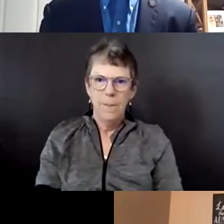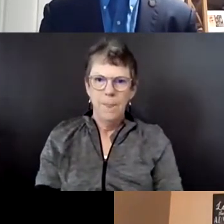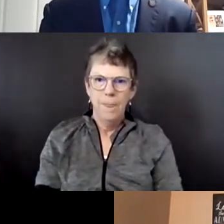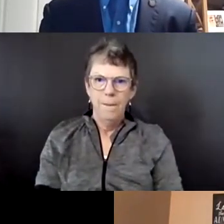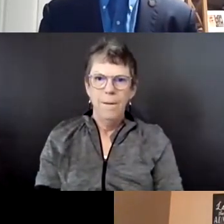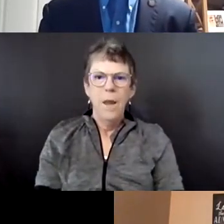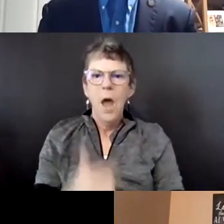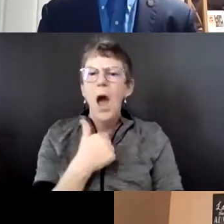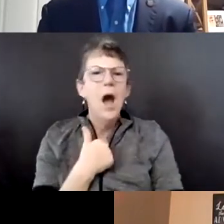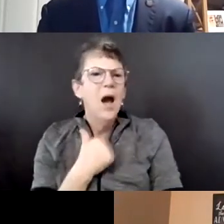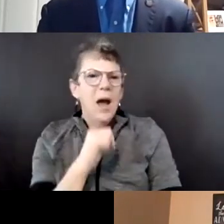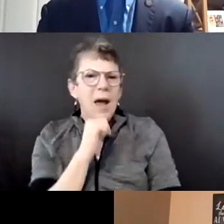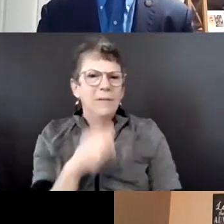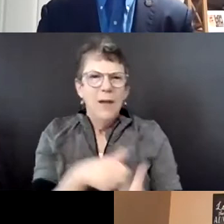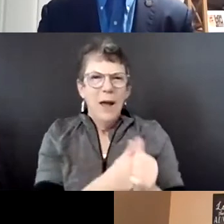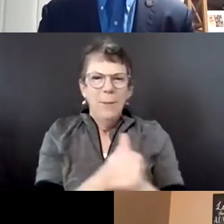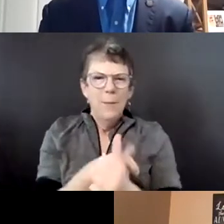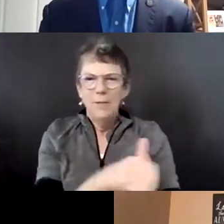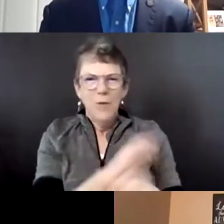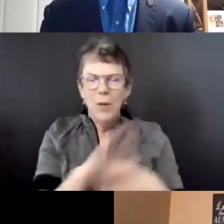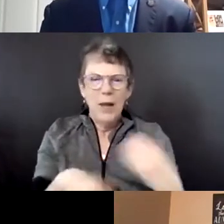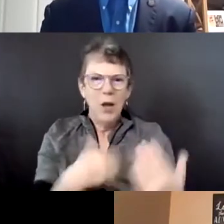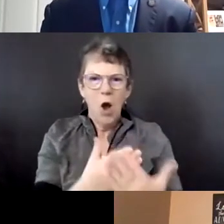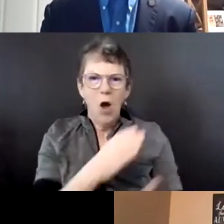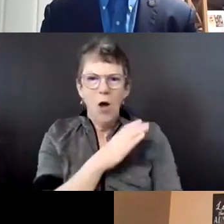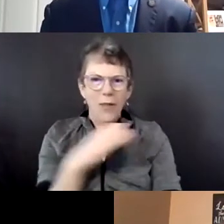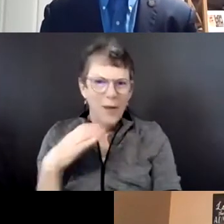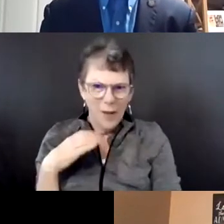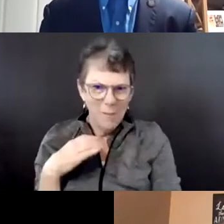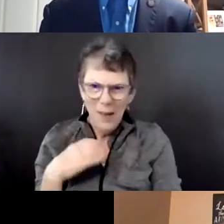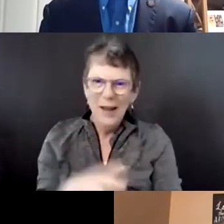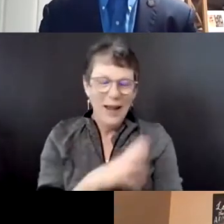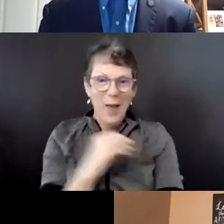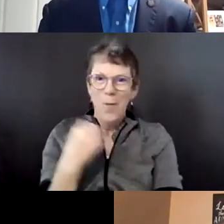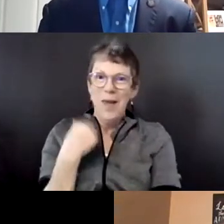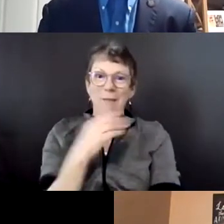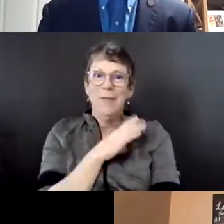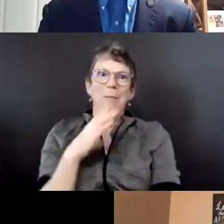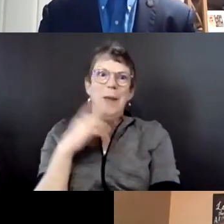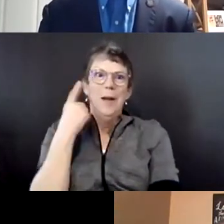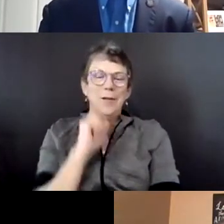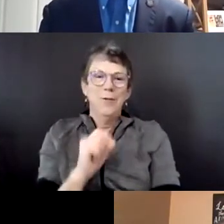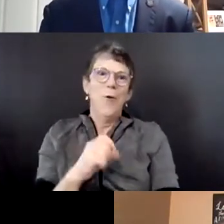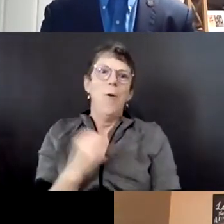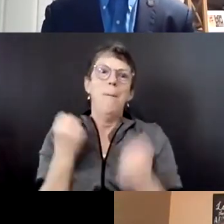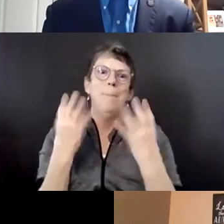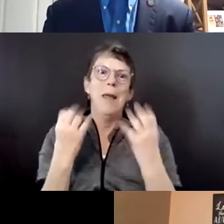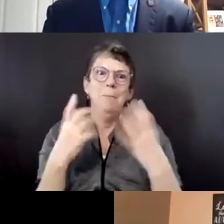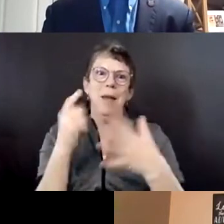interim committees because we have like an interim committee for everything right now. And so I